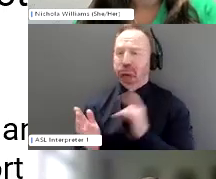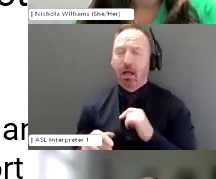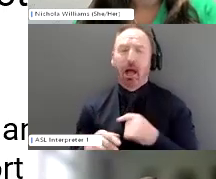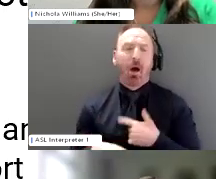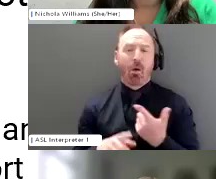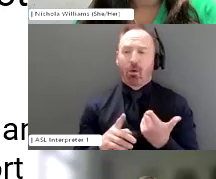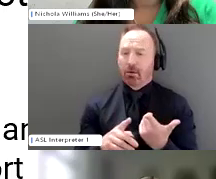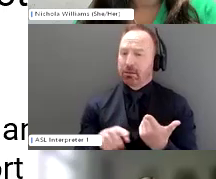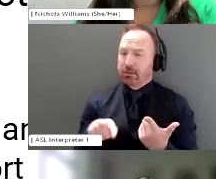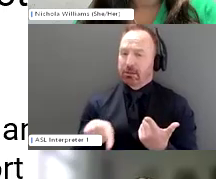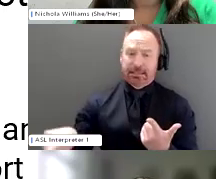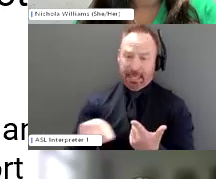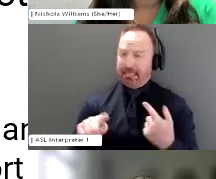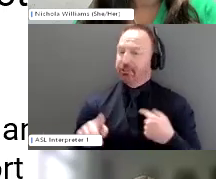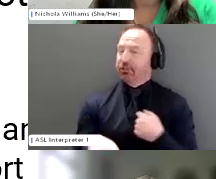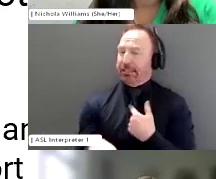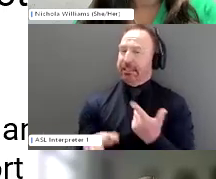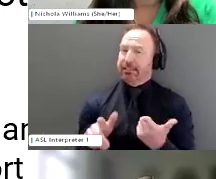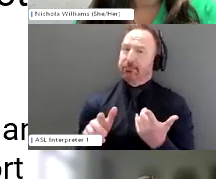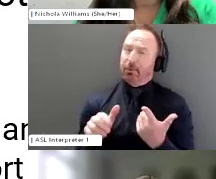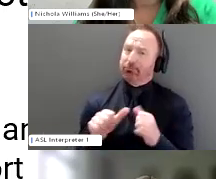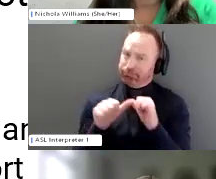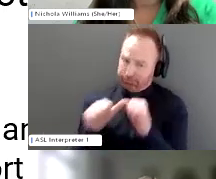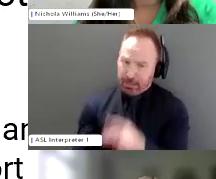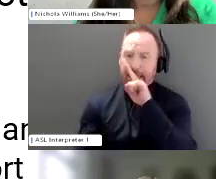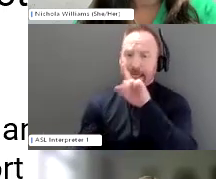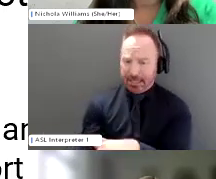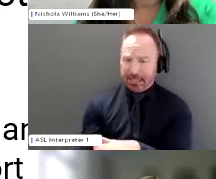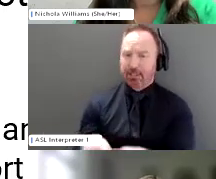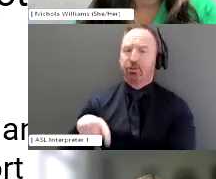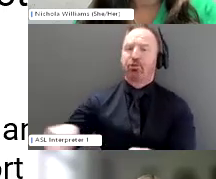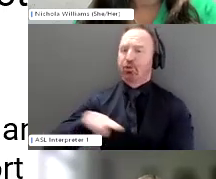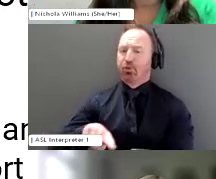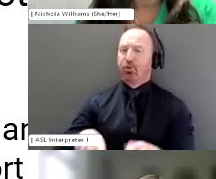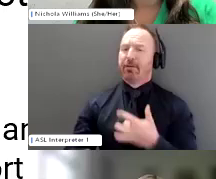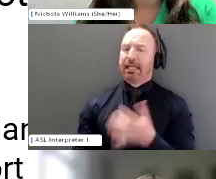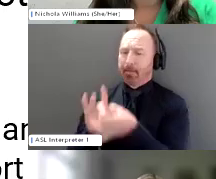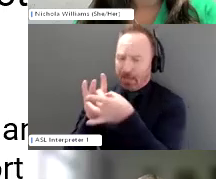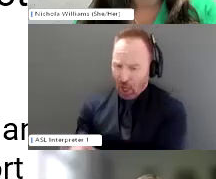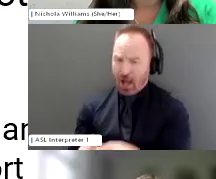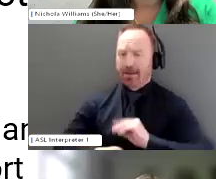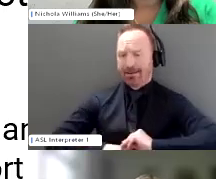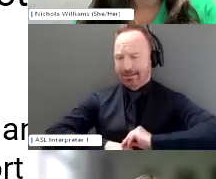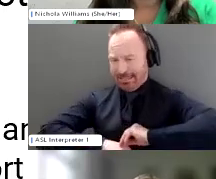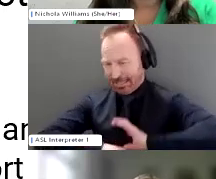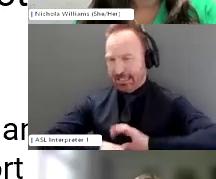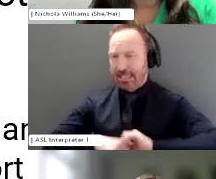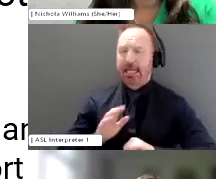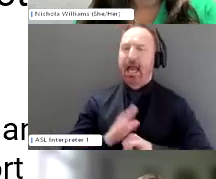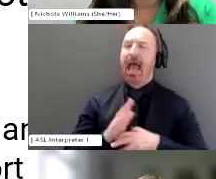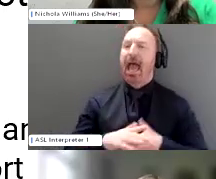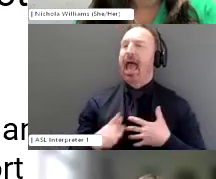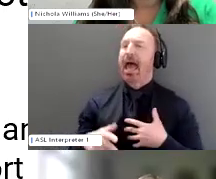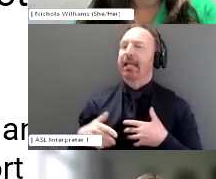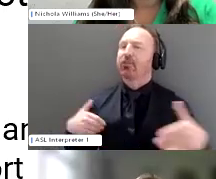belonging, dignity, and long-term impact through survivor-centered programs. All things which we are very, very enthused